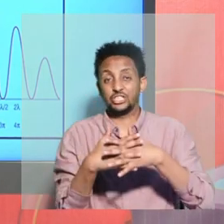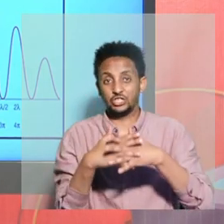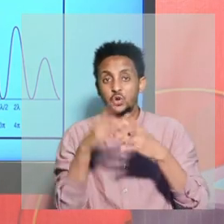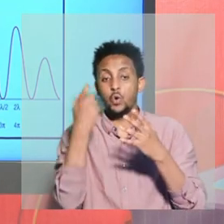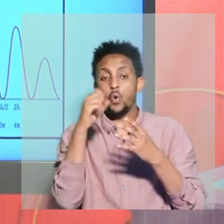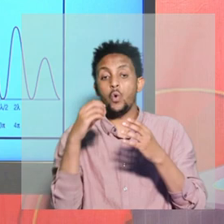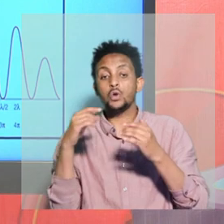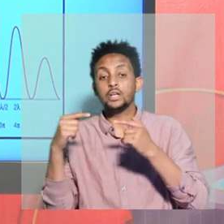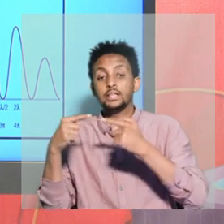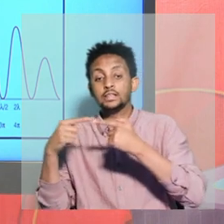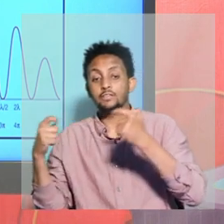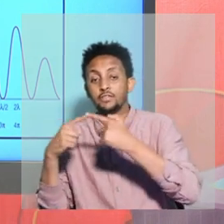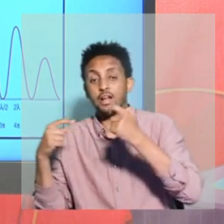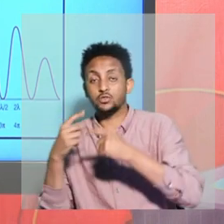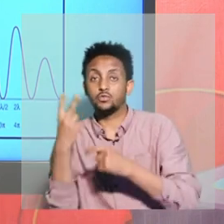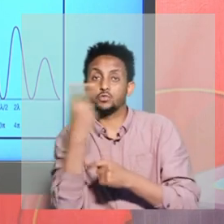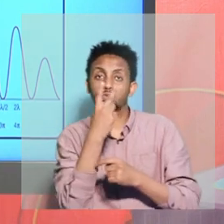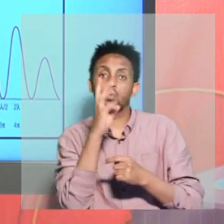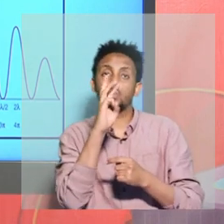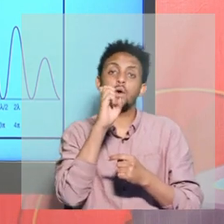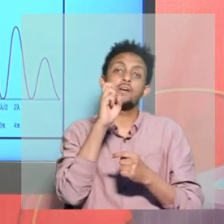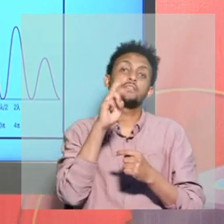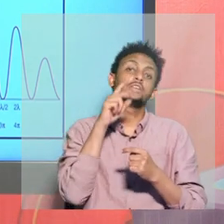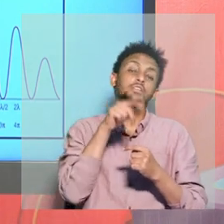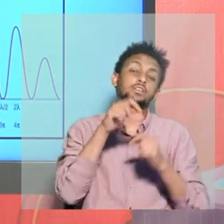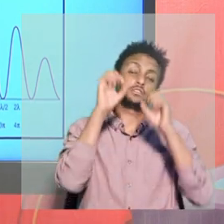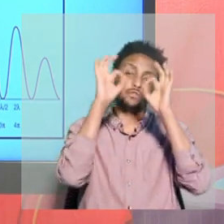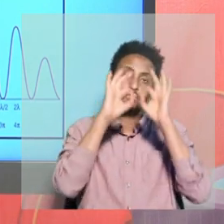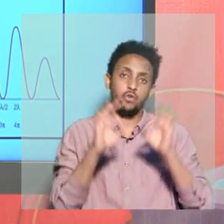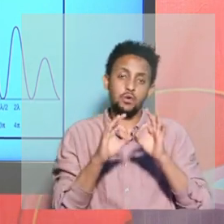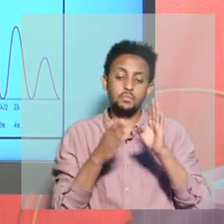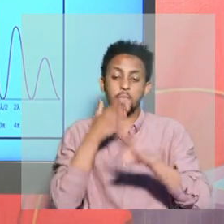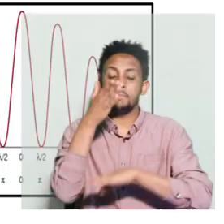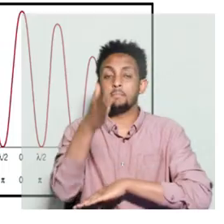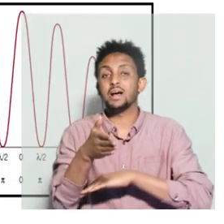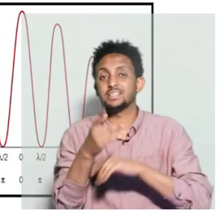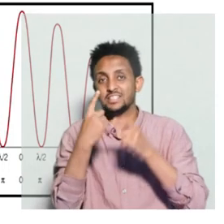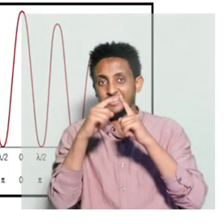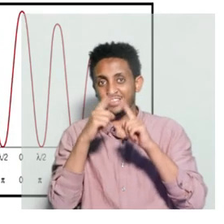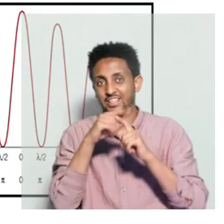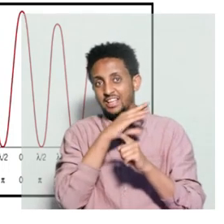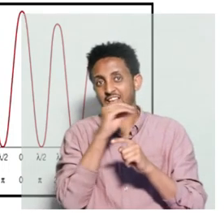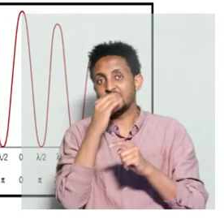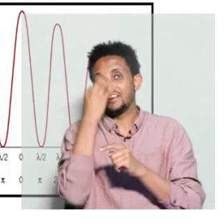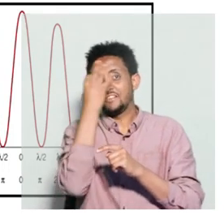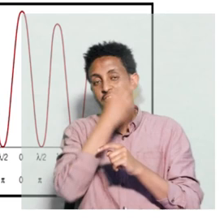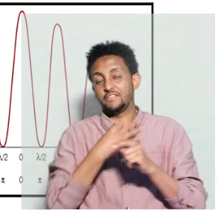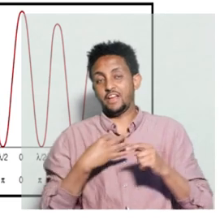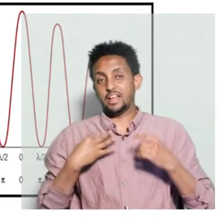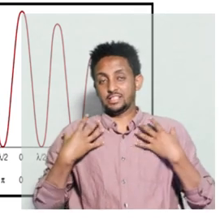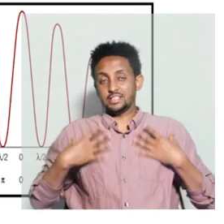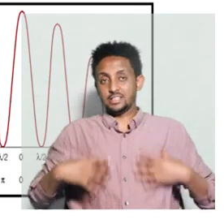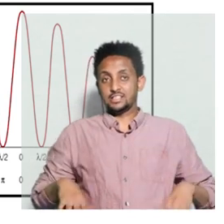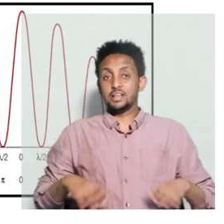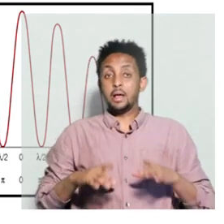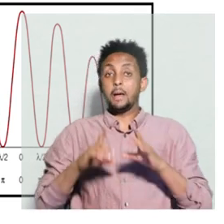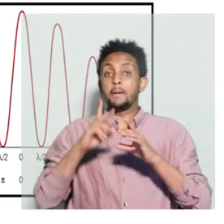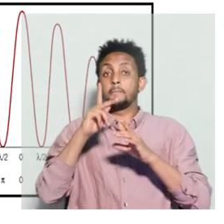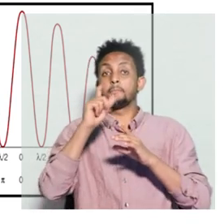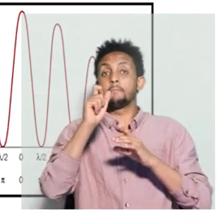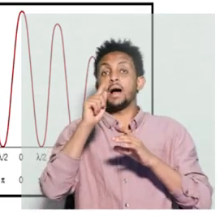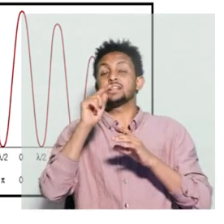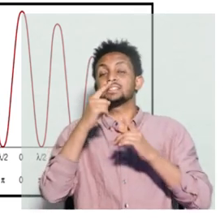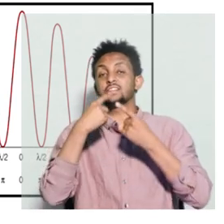the interference of two waves, and they will form a path difference and a phase difference. Actually, path difference